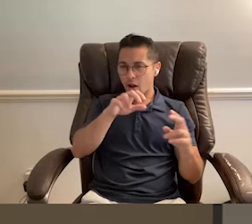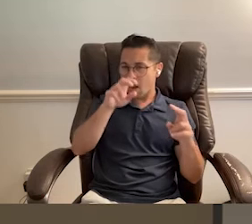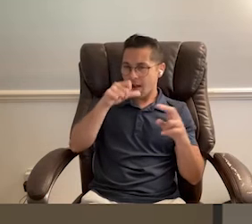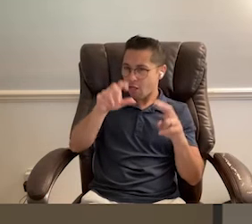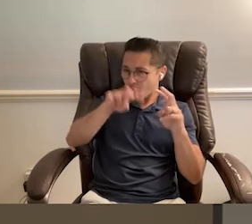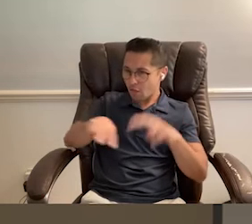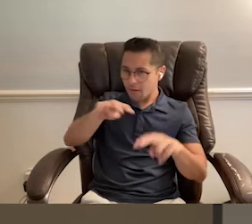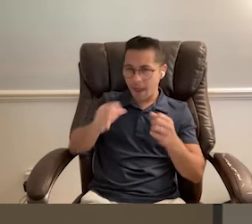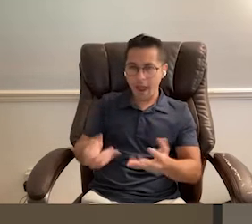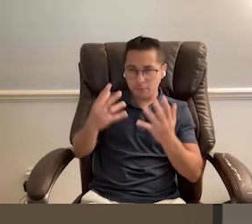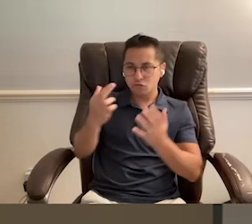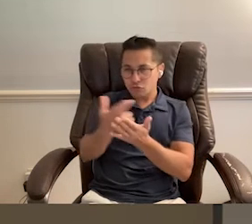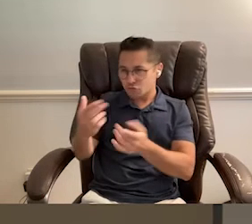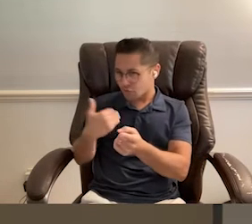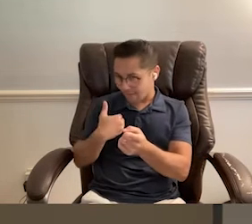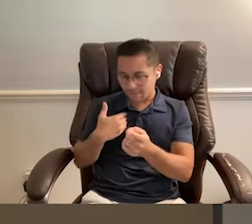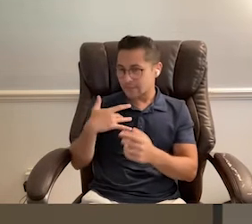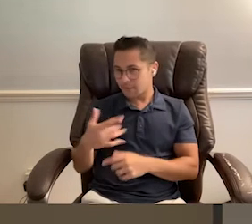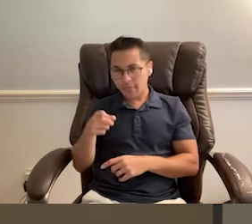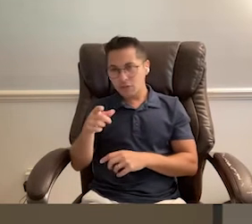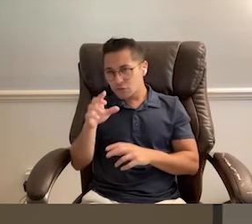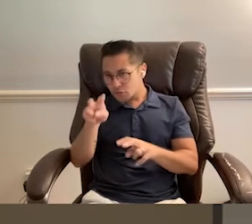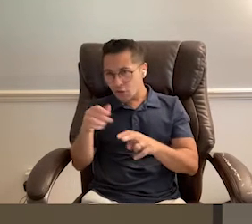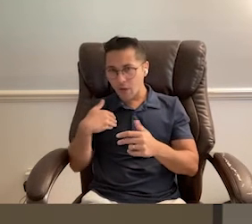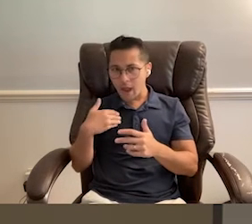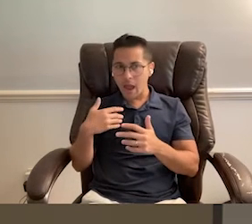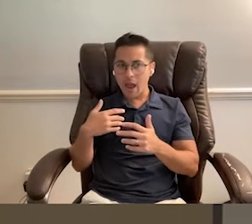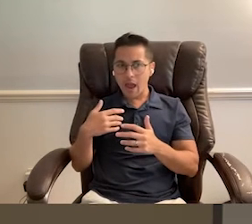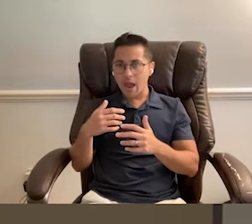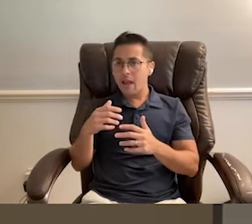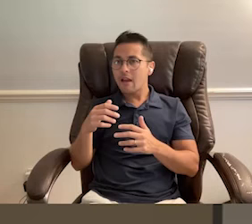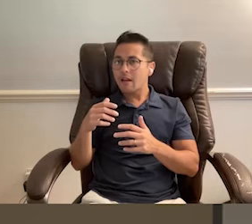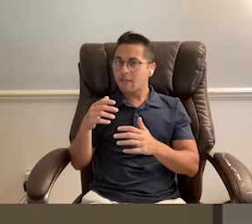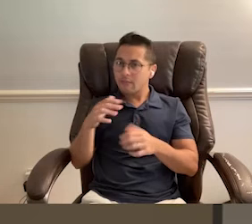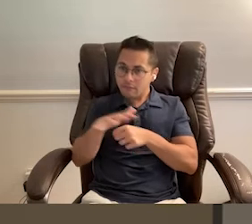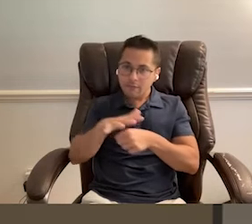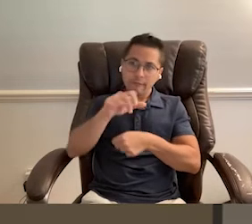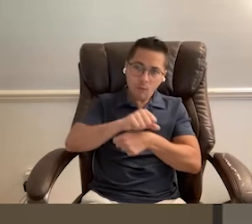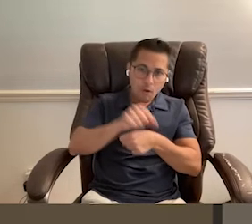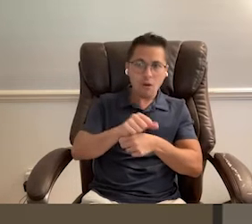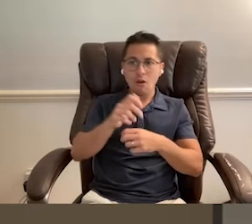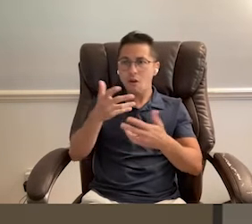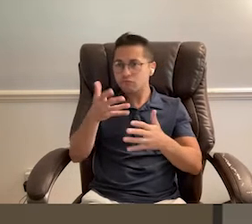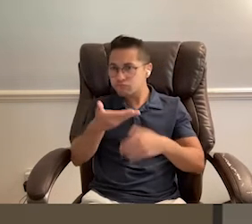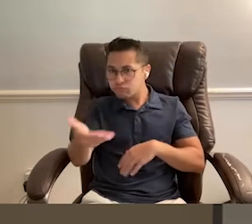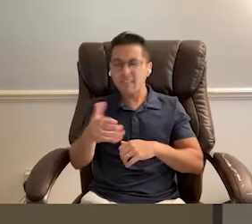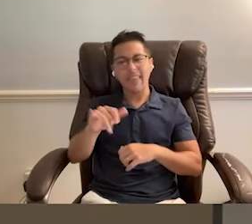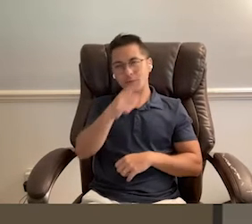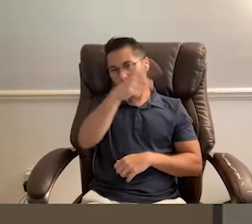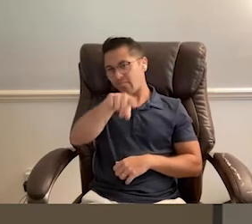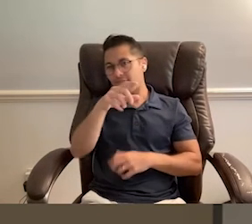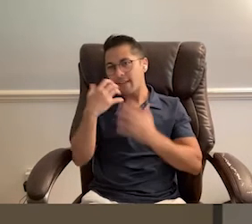have. They're just looking at if you have substantial gainful activity, if you're employed and working, that's what they really care about. But they don't look